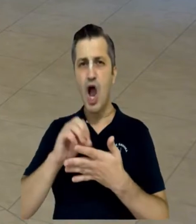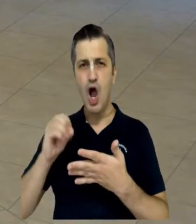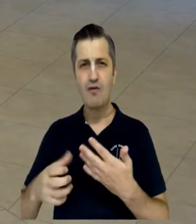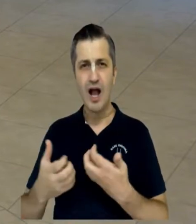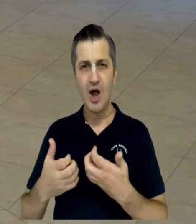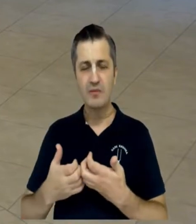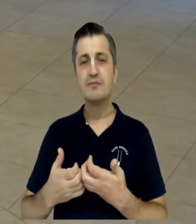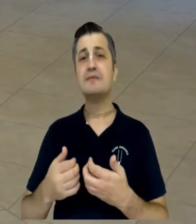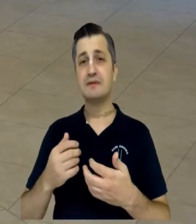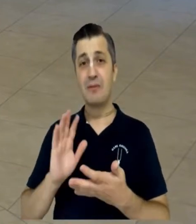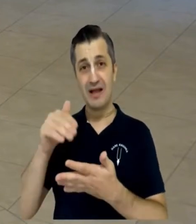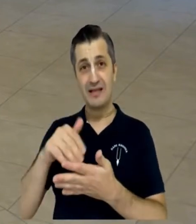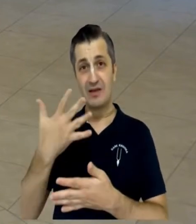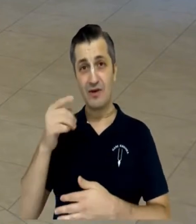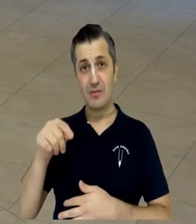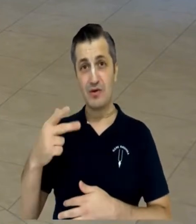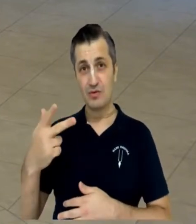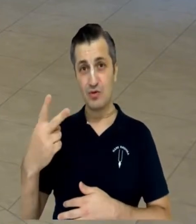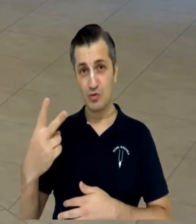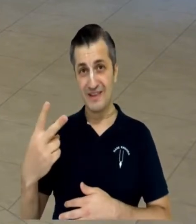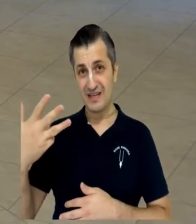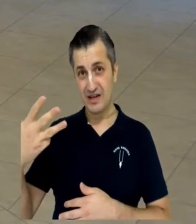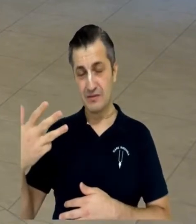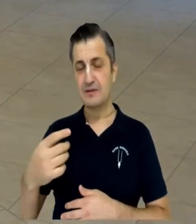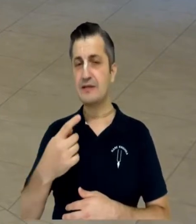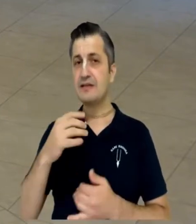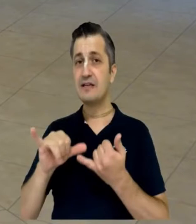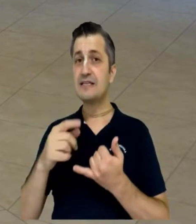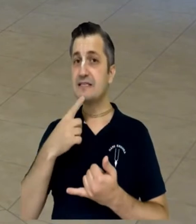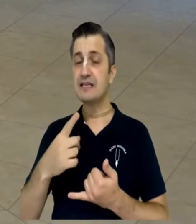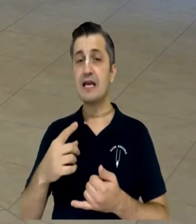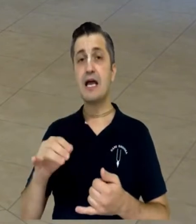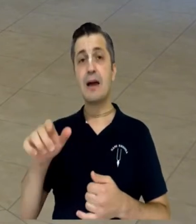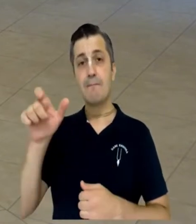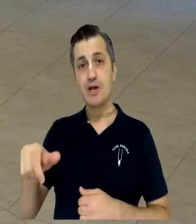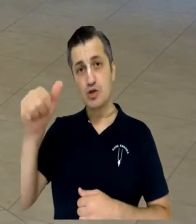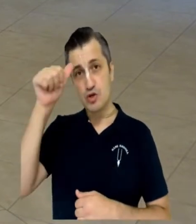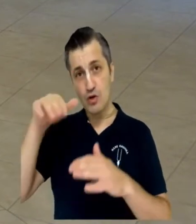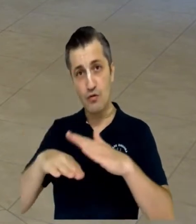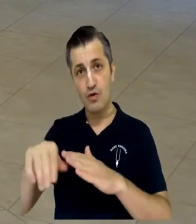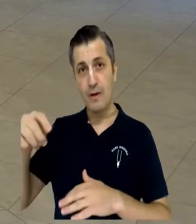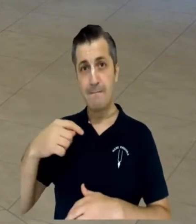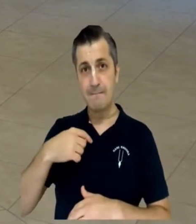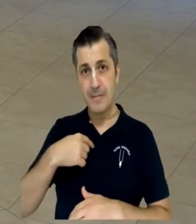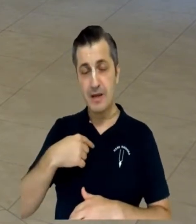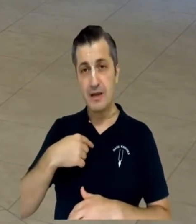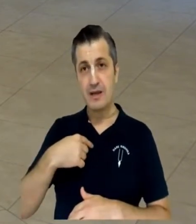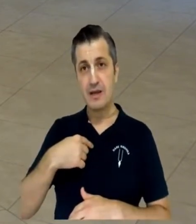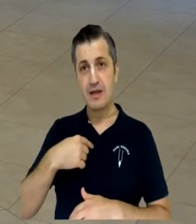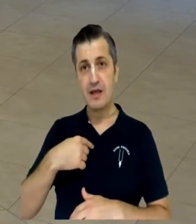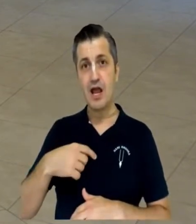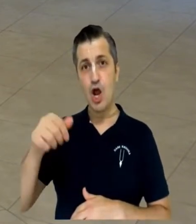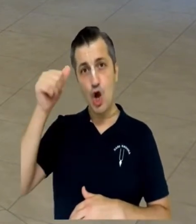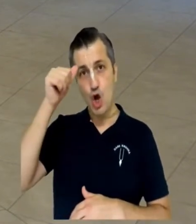be the ultimate beneficiary of all sacrifices and austerities, the supreme lord of all planets and demigods, and the